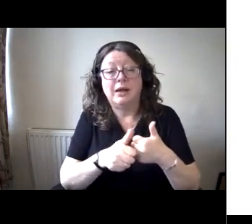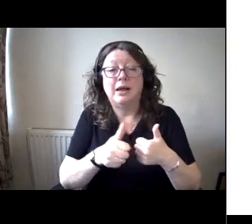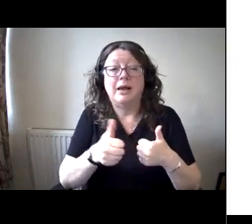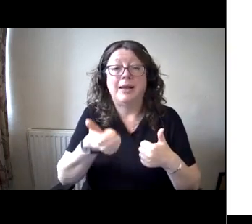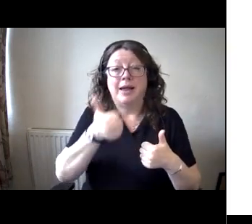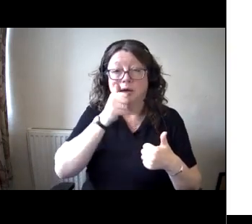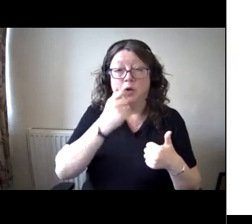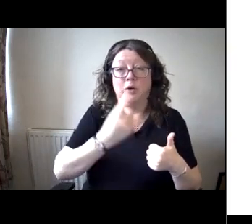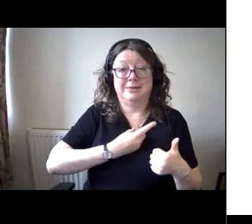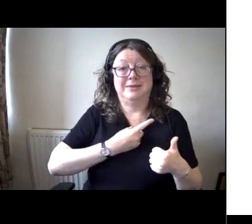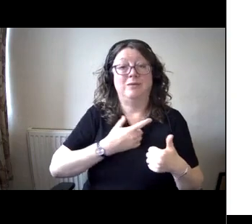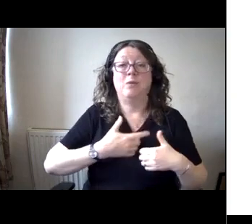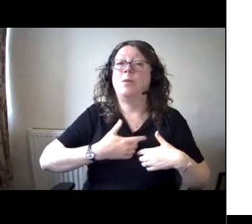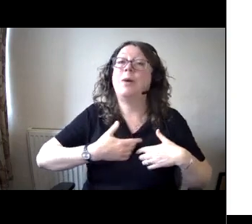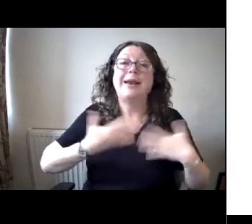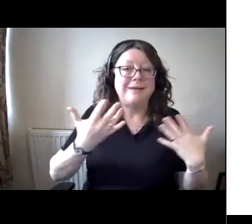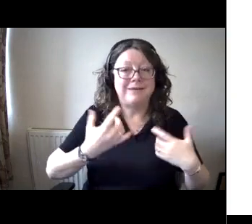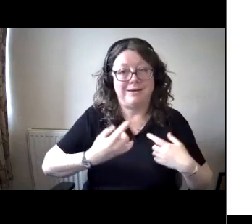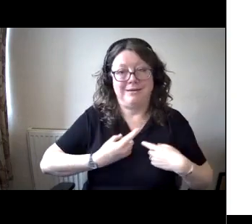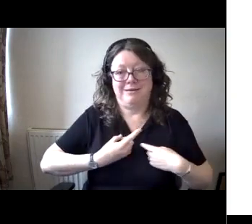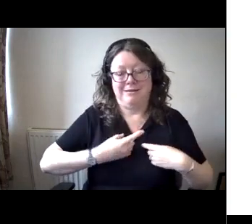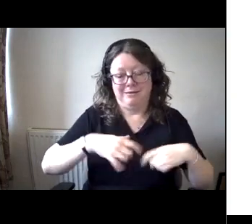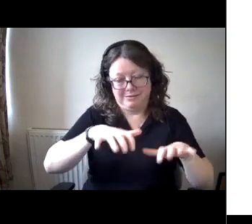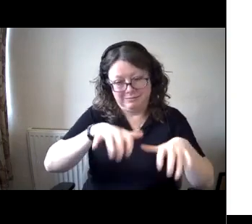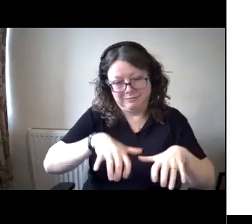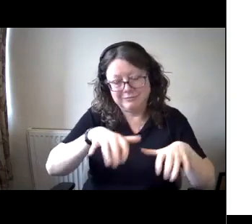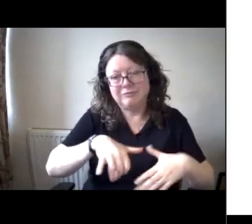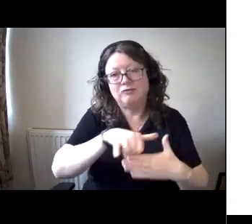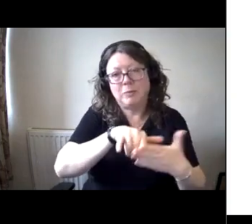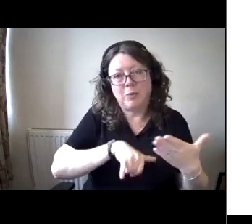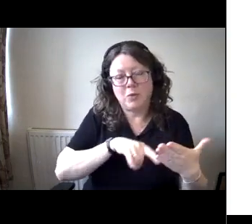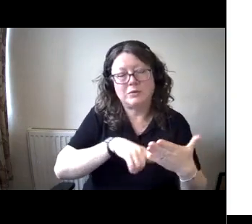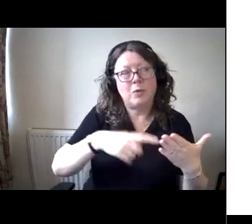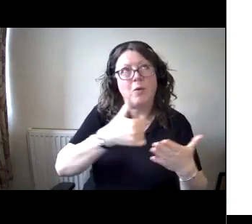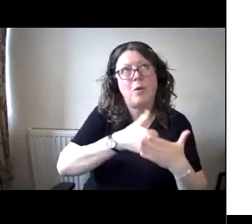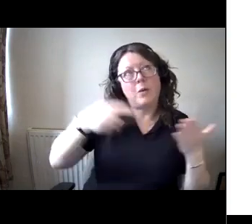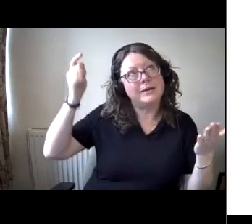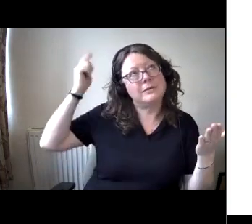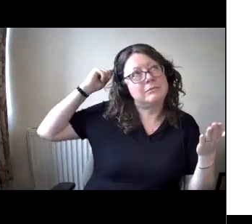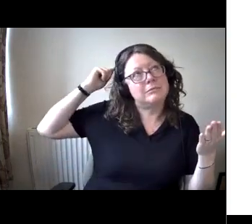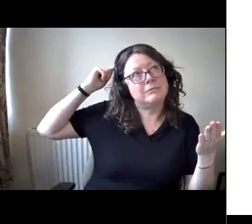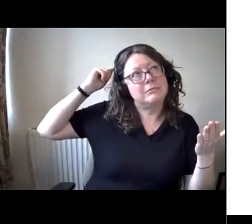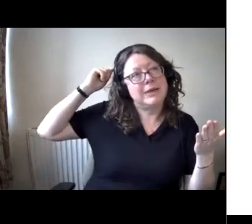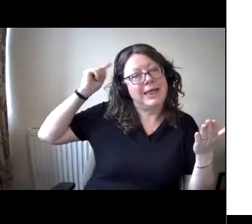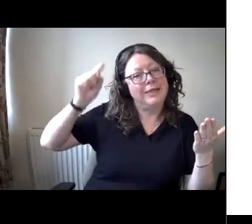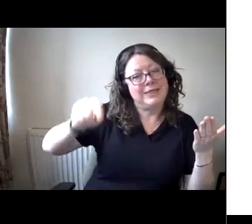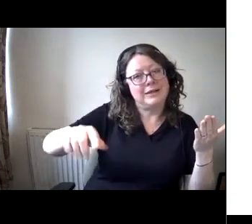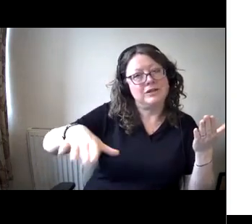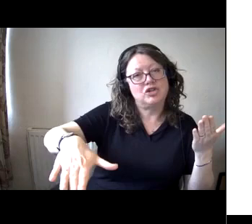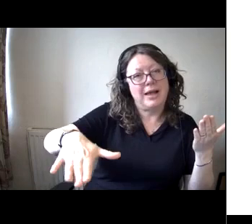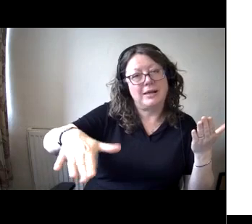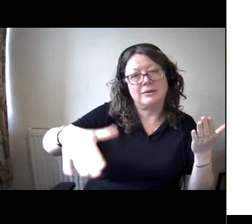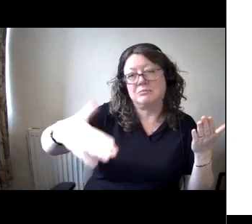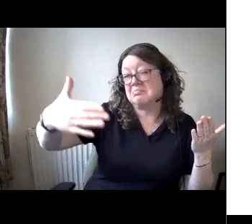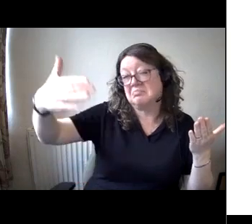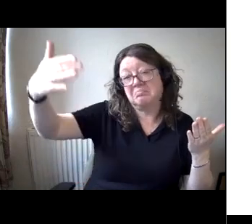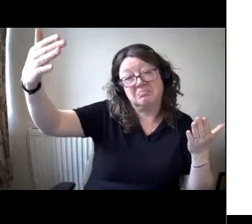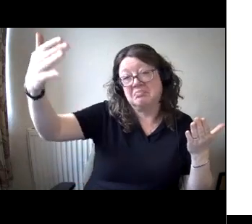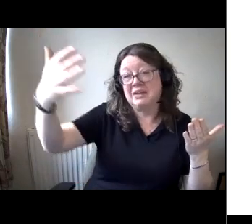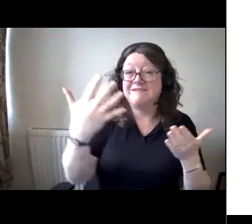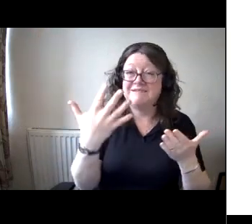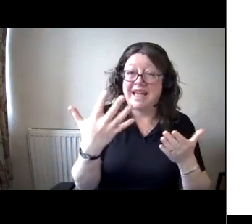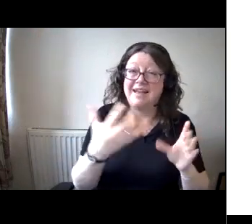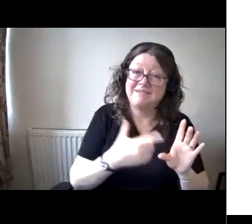report, I always have in the back of my mind this young person in 5, 10, 15, 20 years